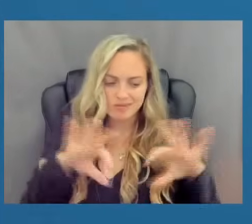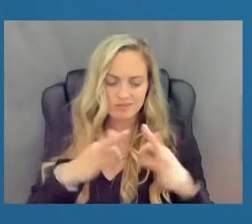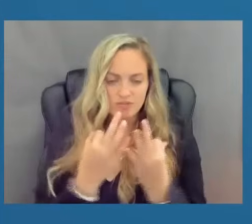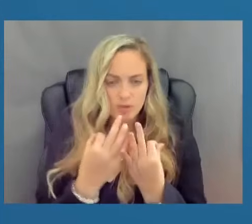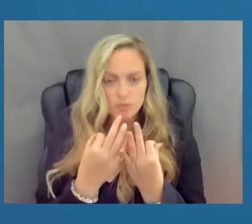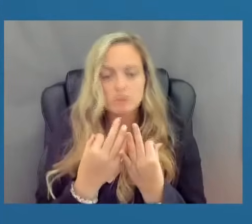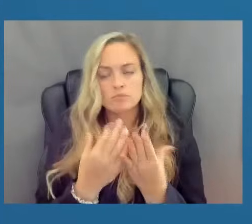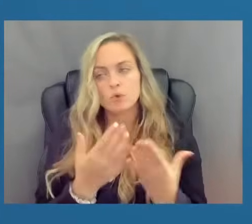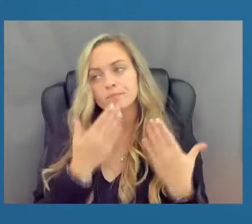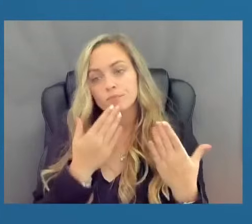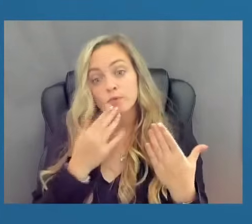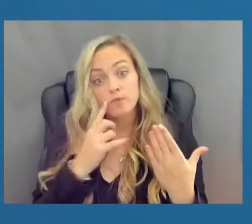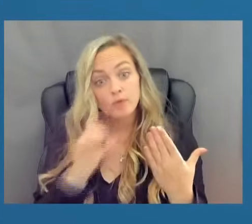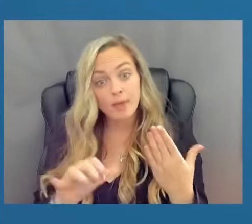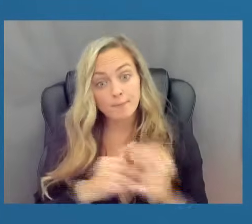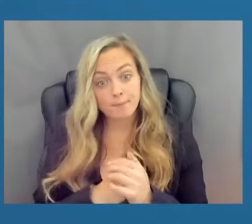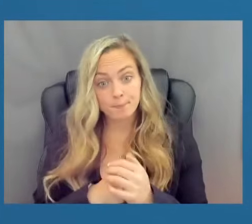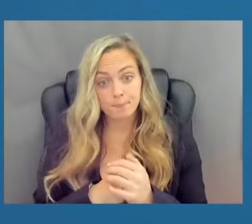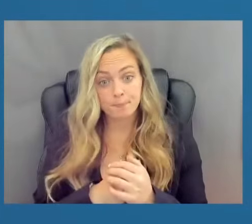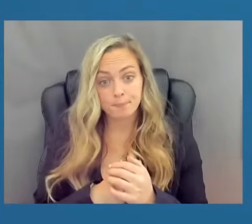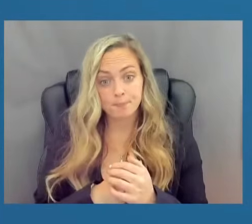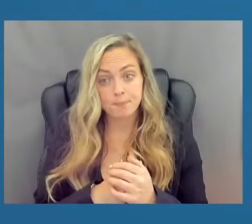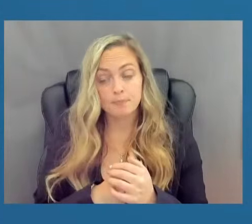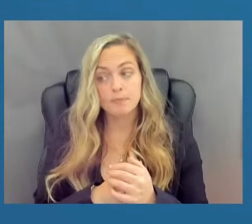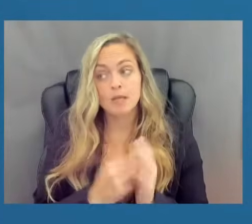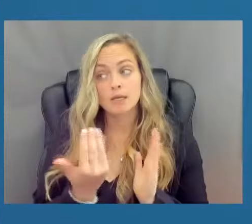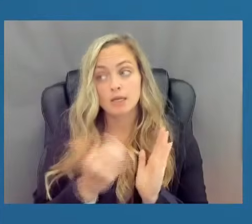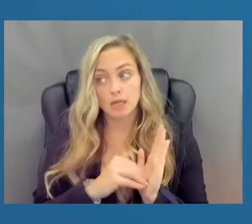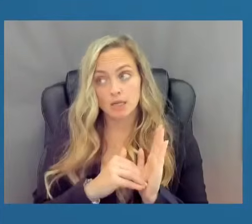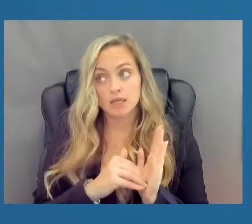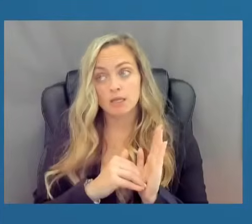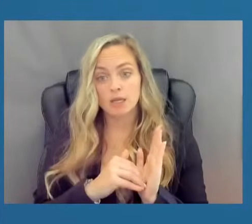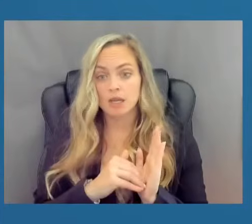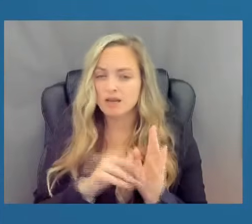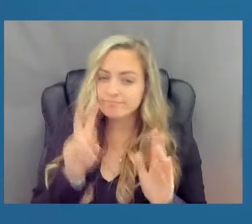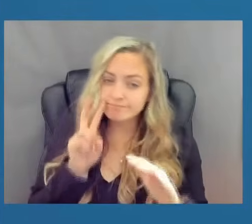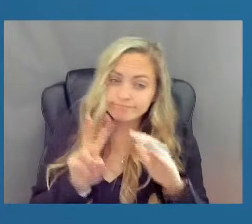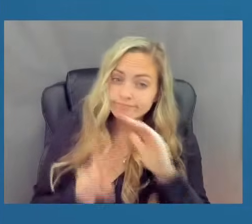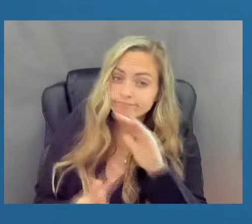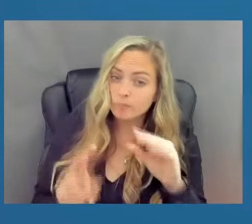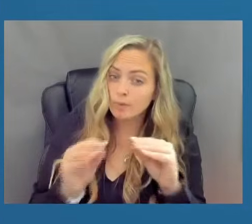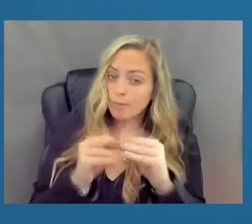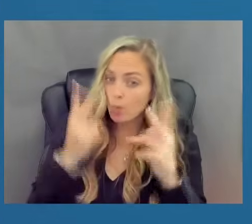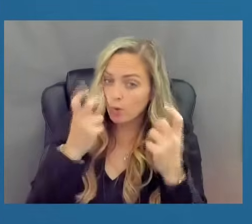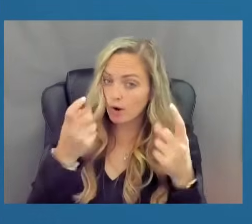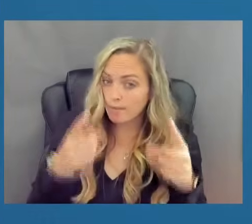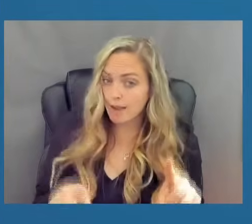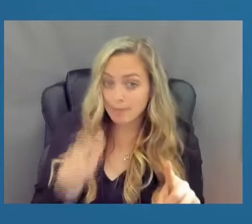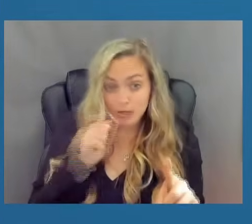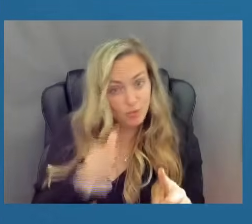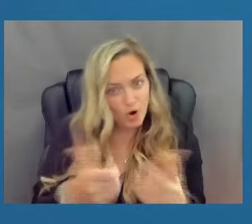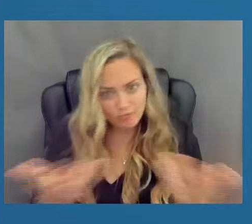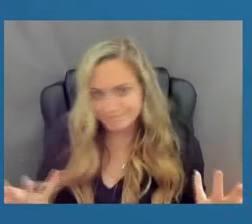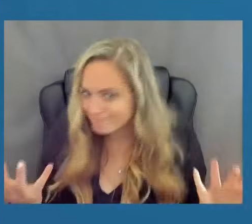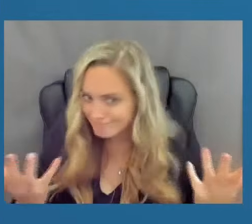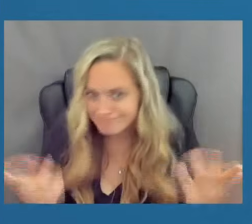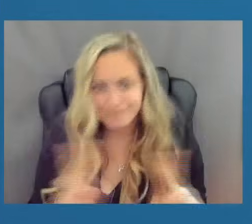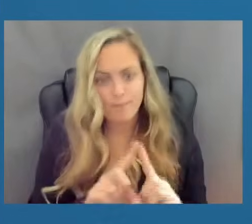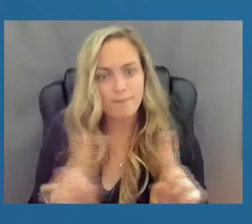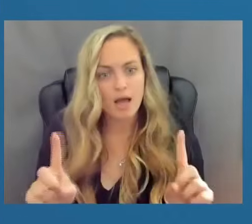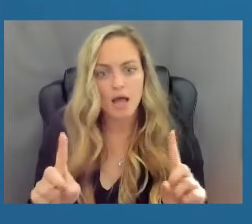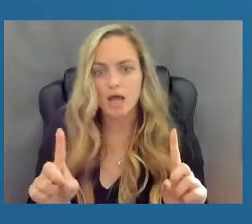I'm grateful for that. Again, I anticipate there'll be even more crimes starting tomorrow. But again, the trend